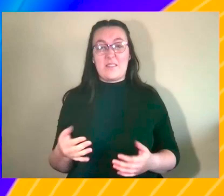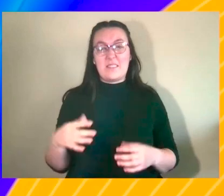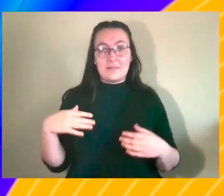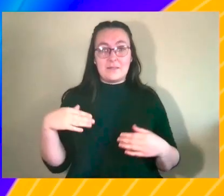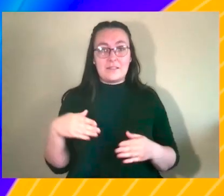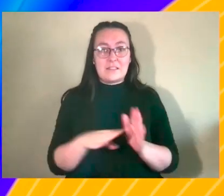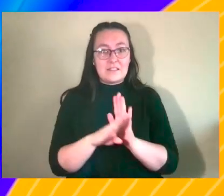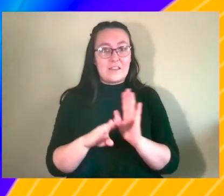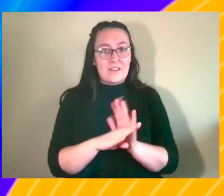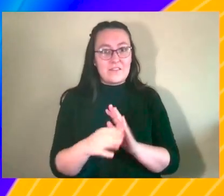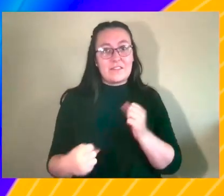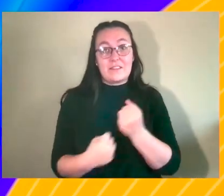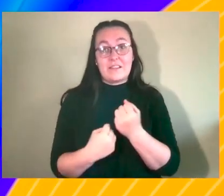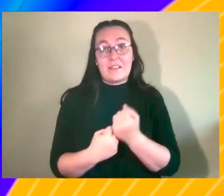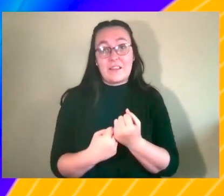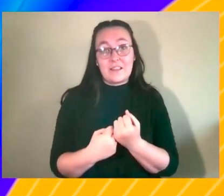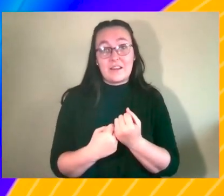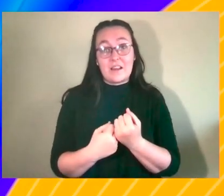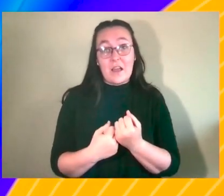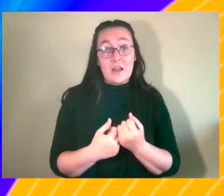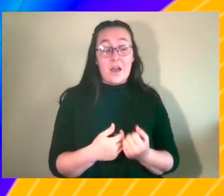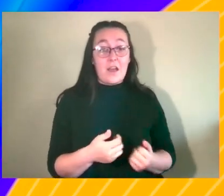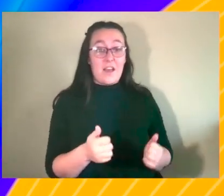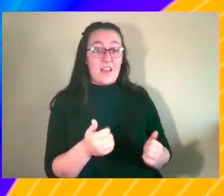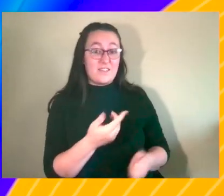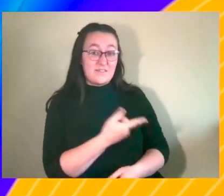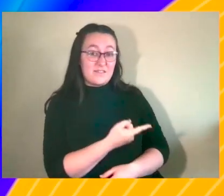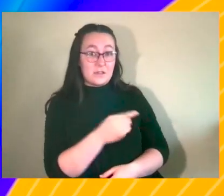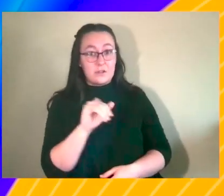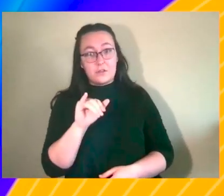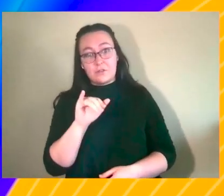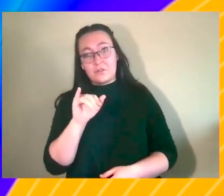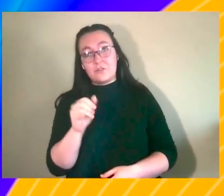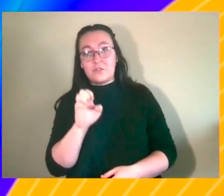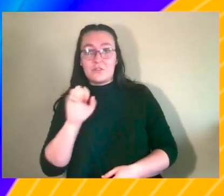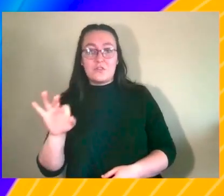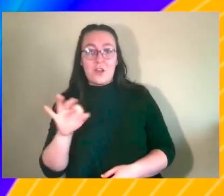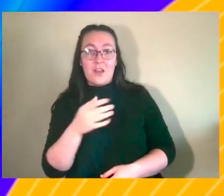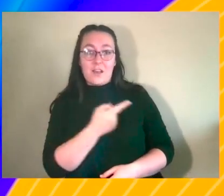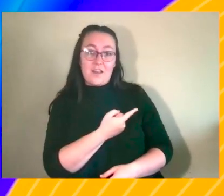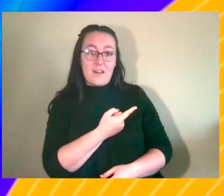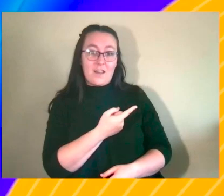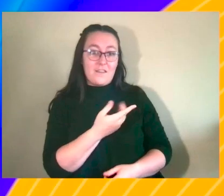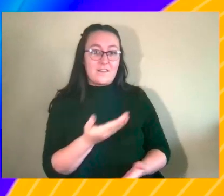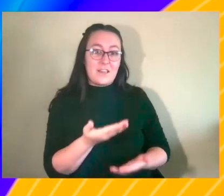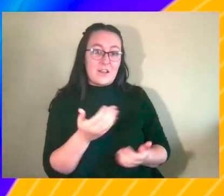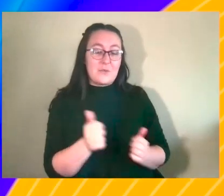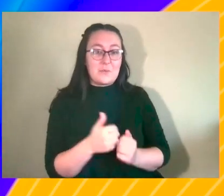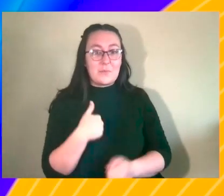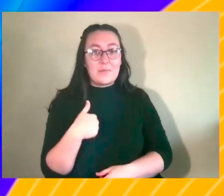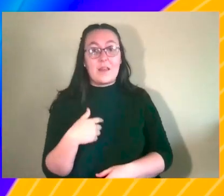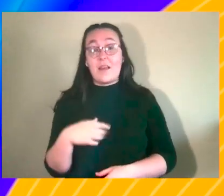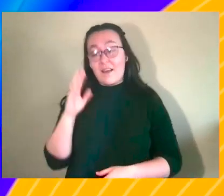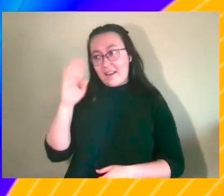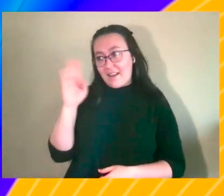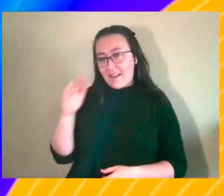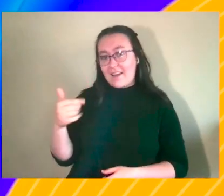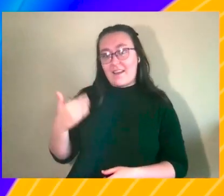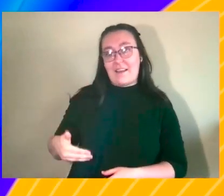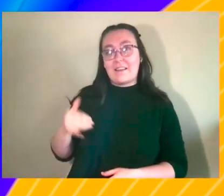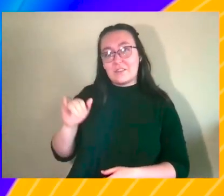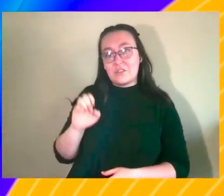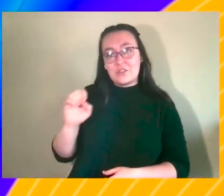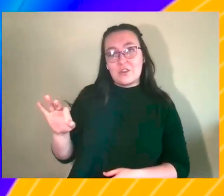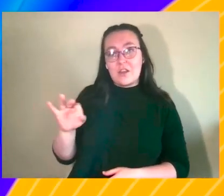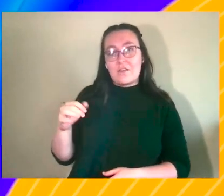joined by my co-host, Jeff. Jeff, tell the people. Everyone, thanks for tuning back in. My name is Jeff Marushak. I'm a senior